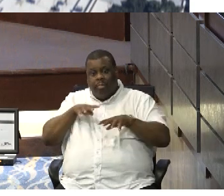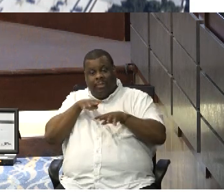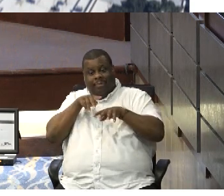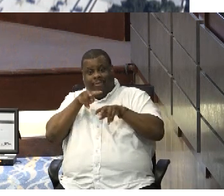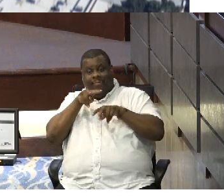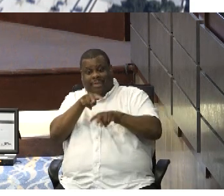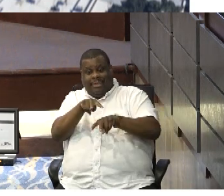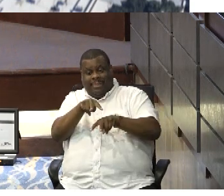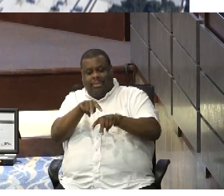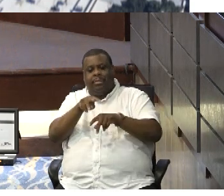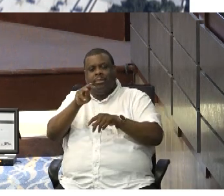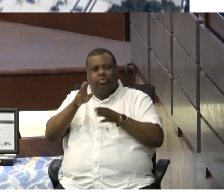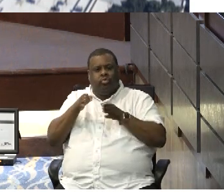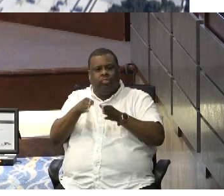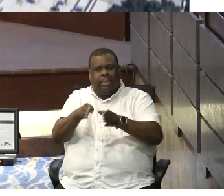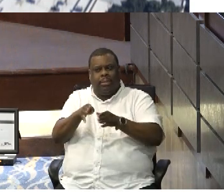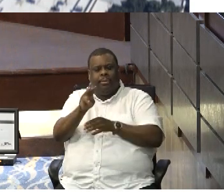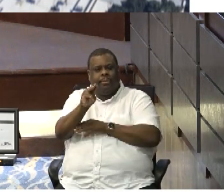bridge and